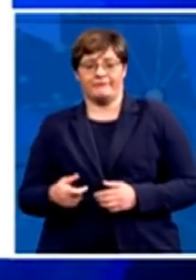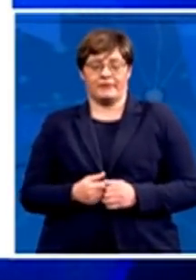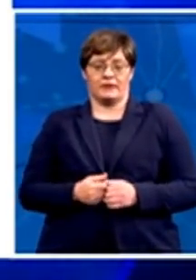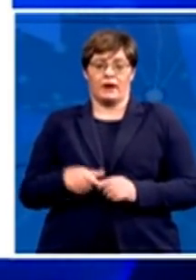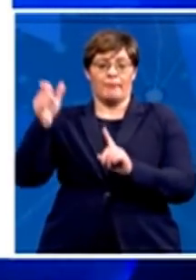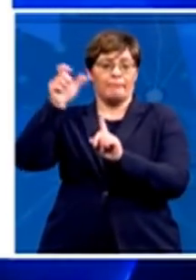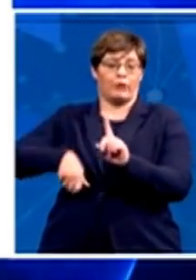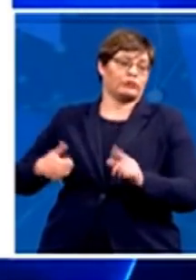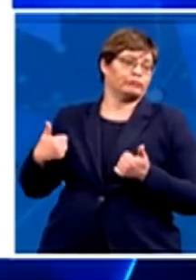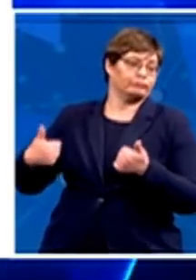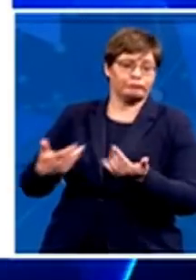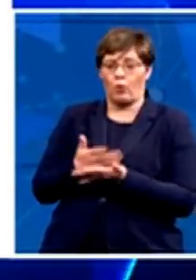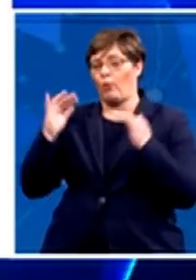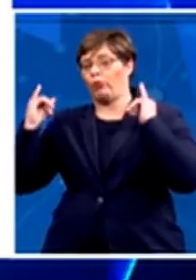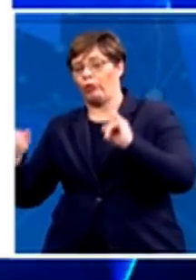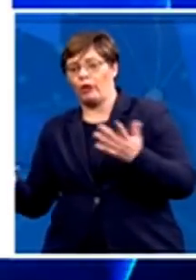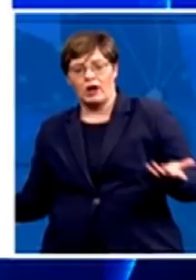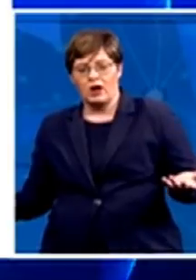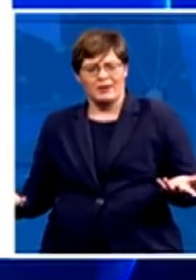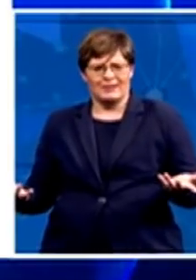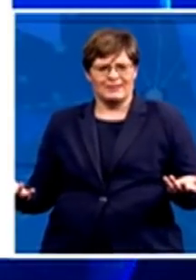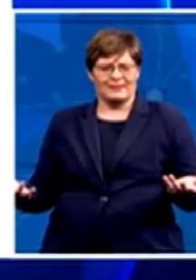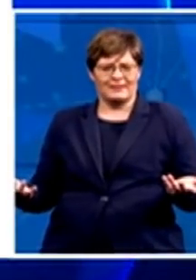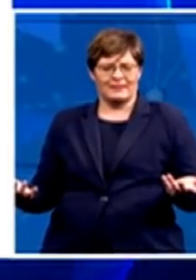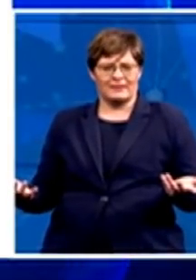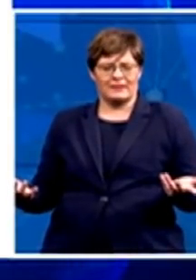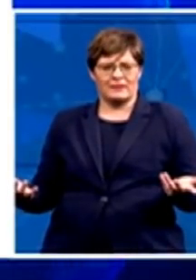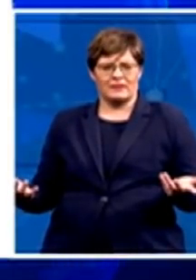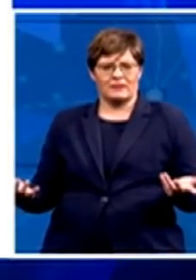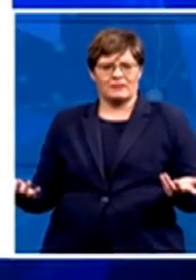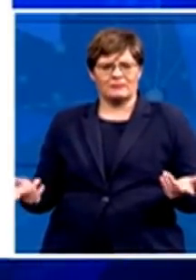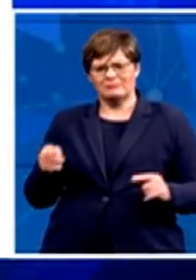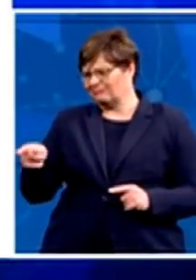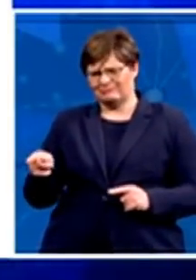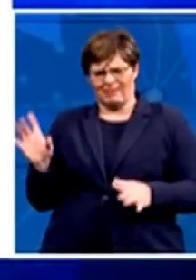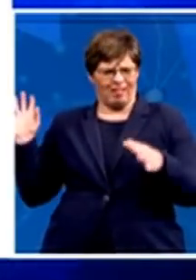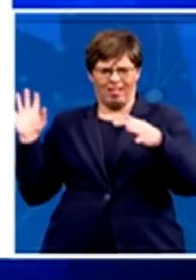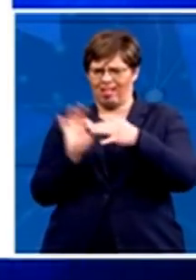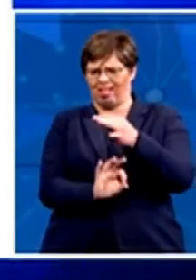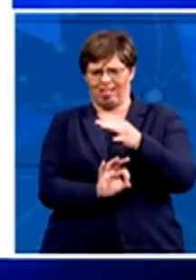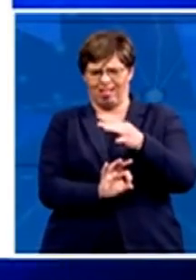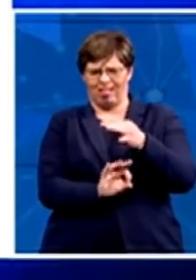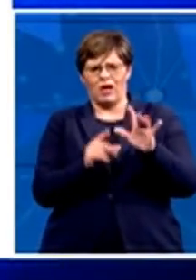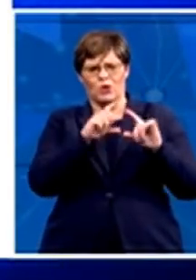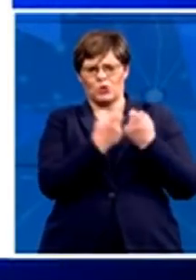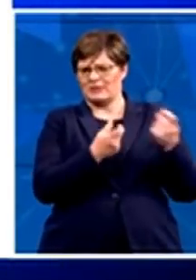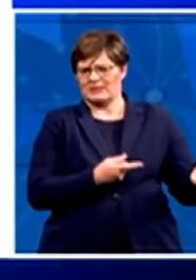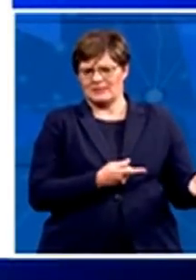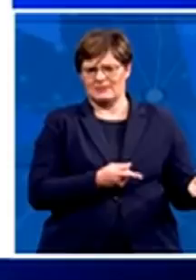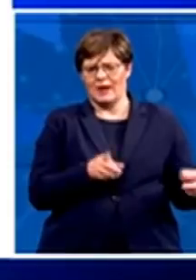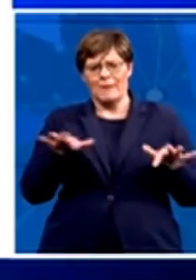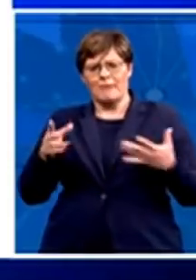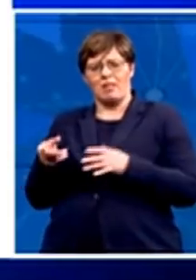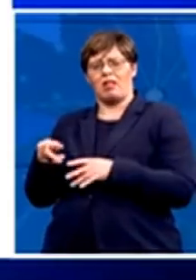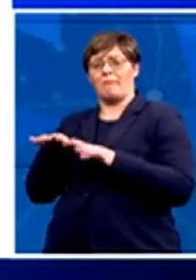done a good job or hasn't done a good job is in fact irrelevant for this committee. That sort of opinion and sentiment is not going to help